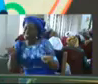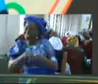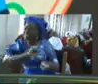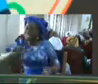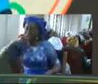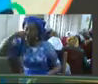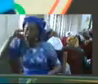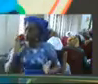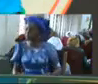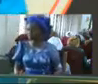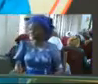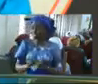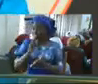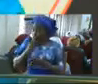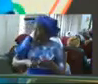That's what the elders say.